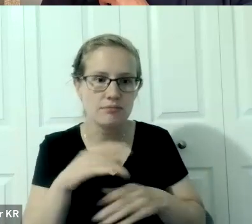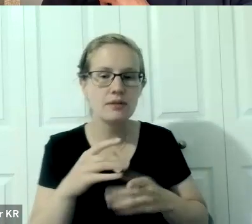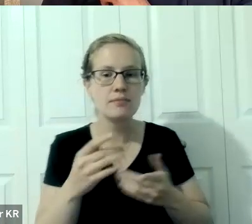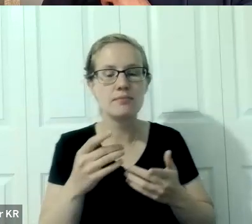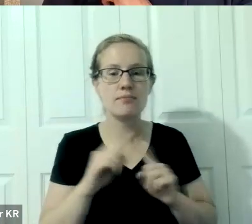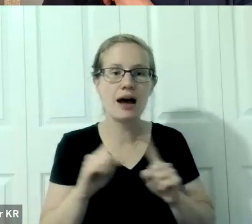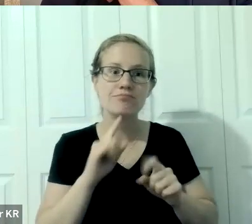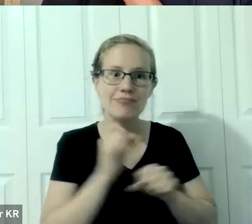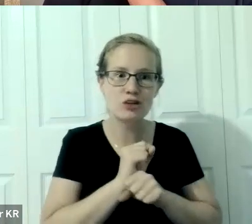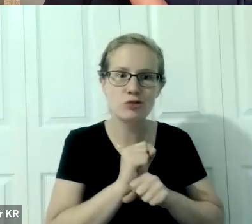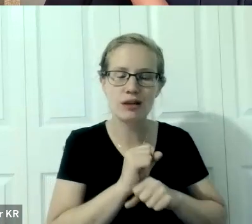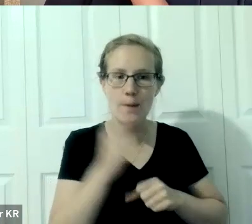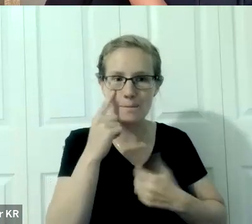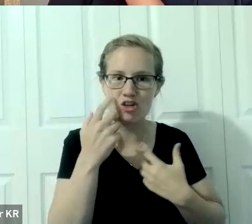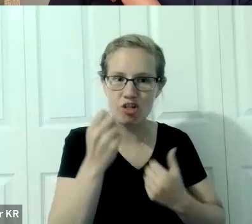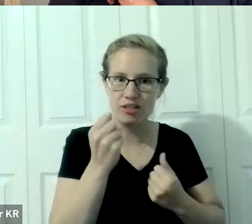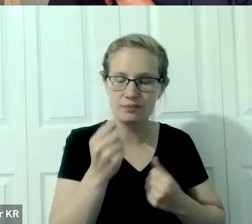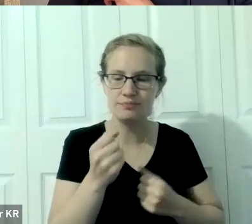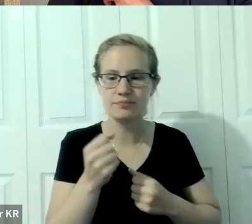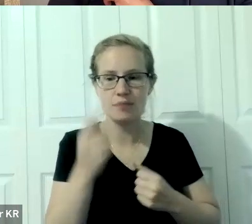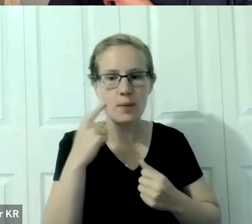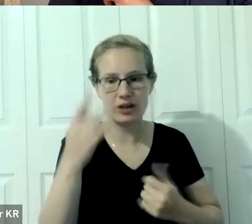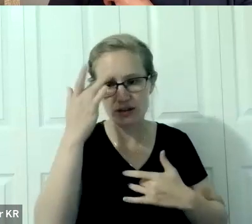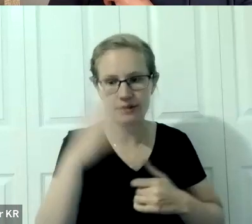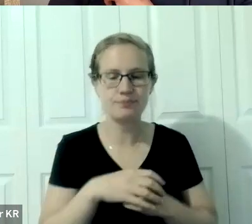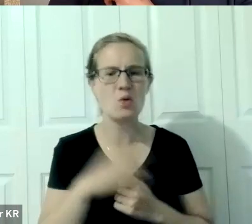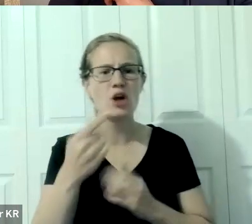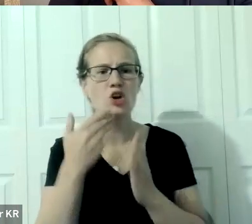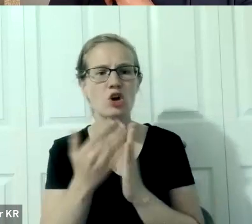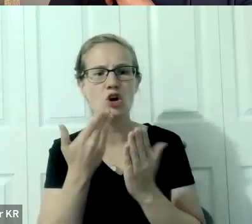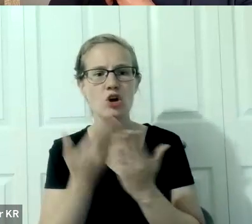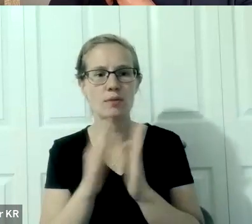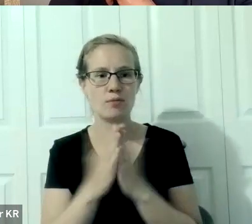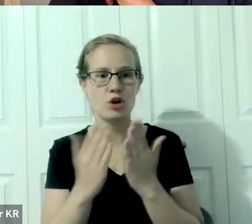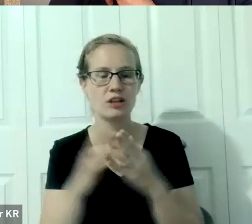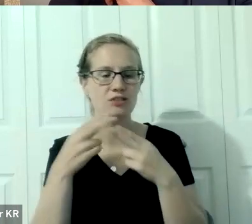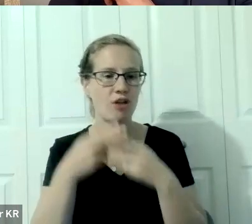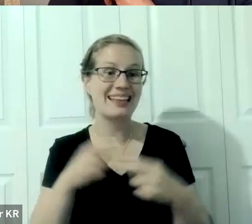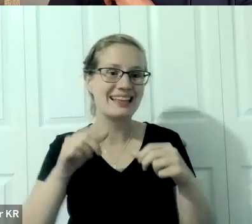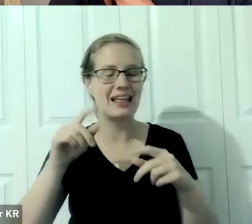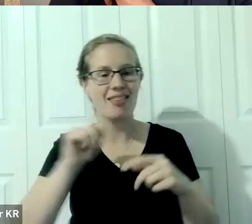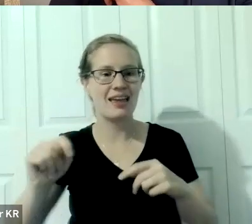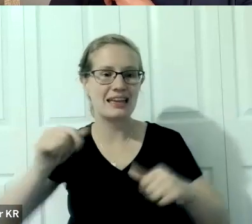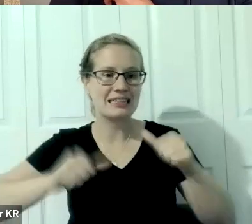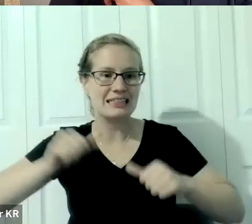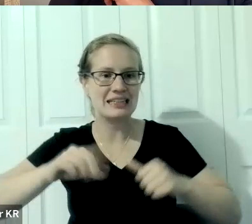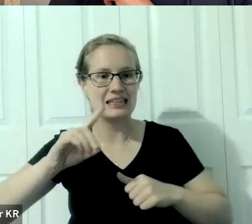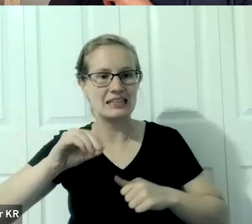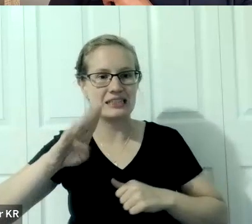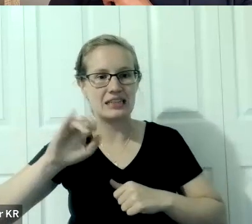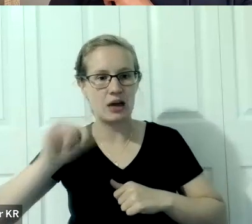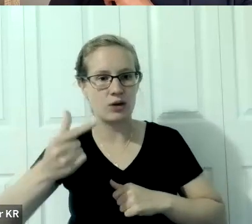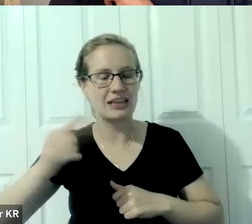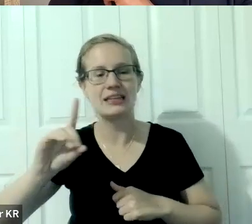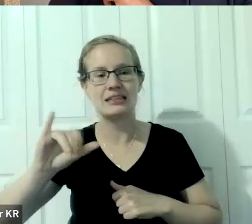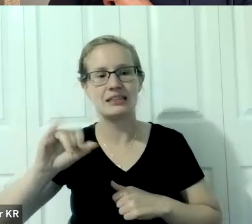obsession, it's a mental illness. One good book that I have on my bookshelf is The Doubting Disease. So if people want to learn